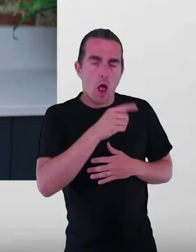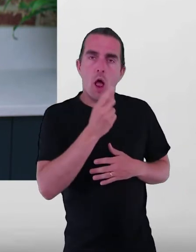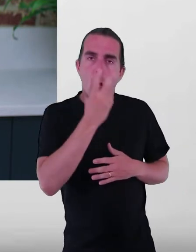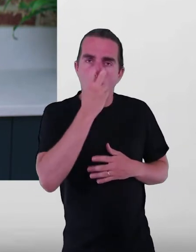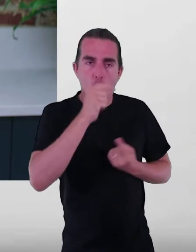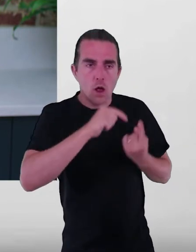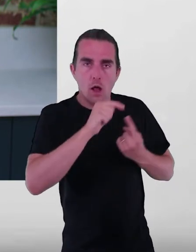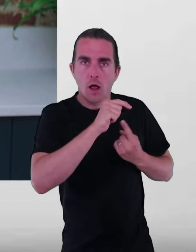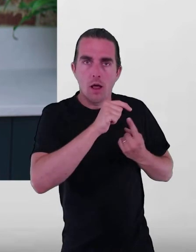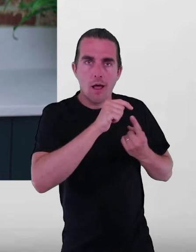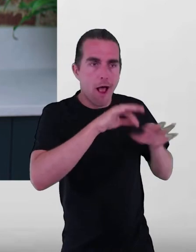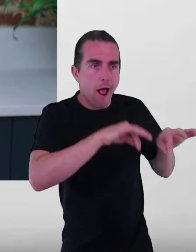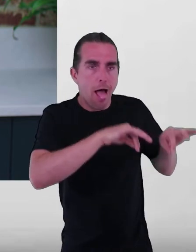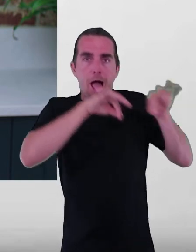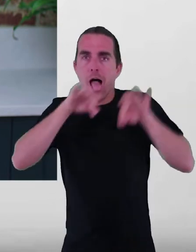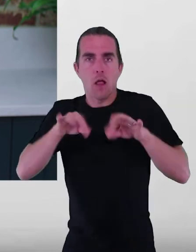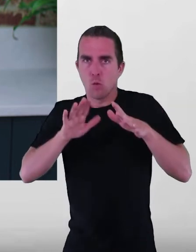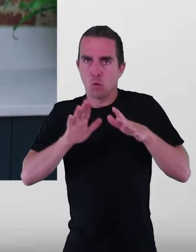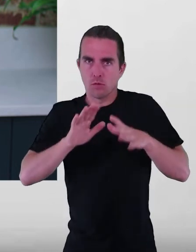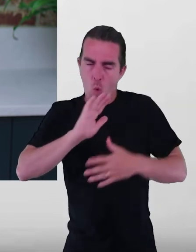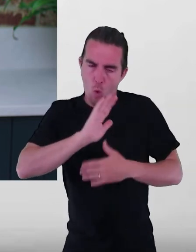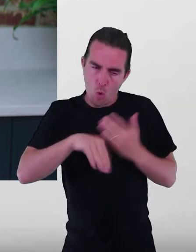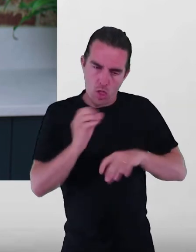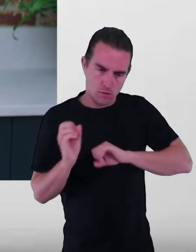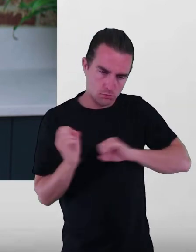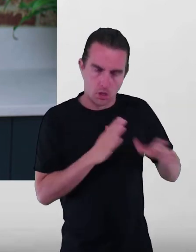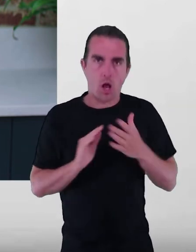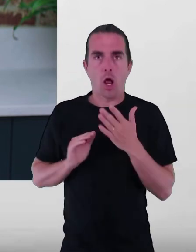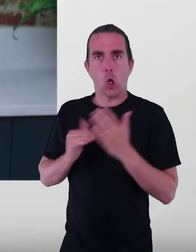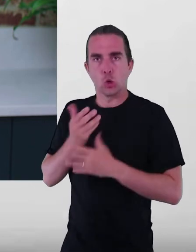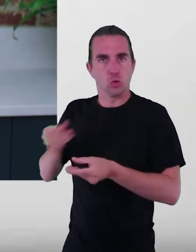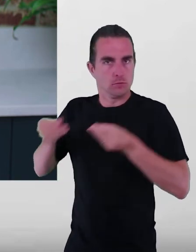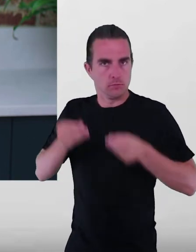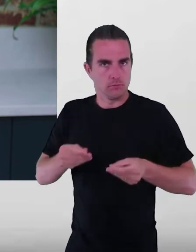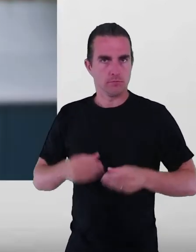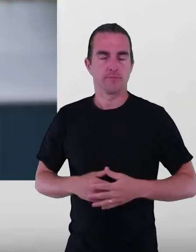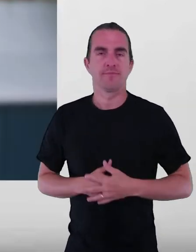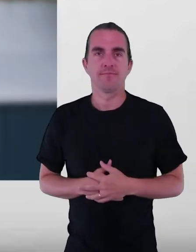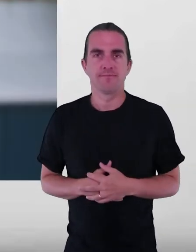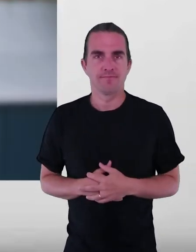test kit, but do not reuse any of the components from the test you have just done.